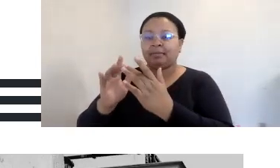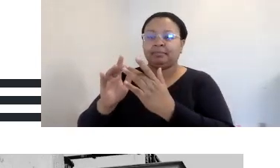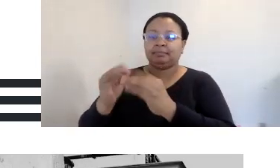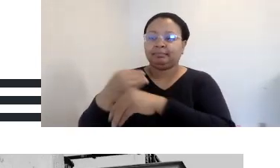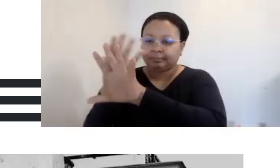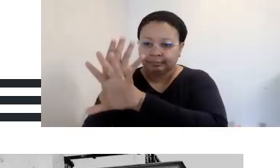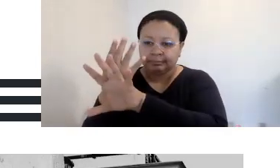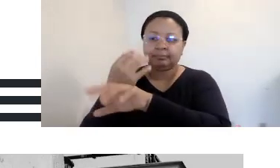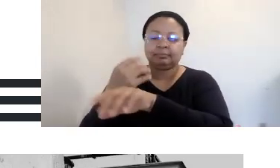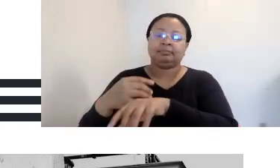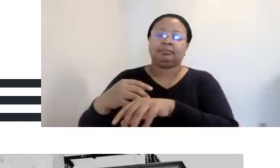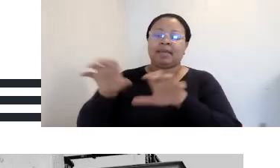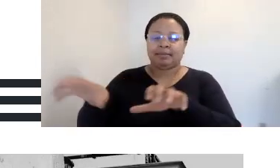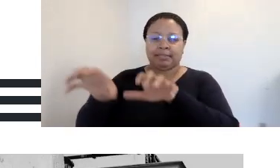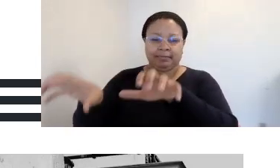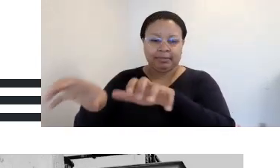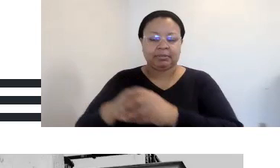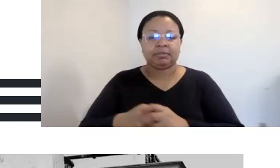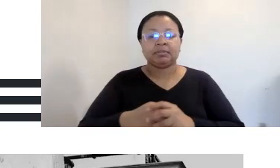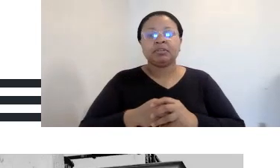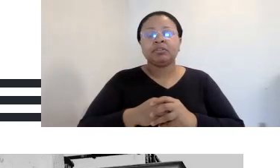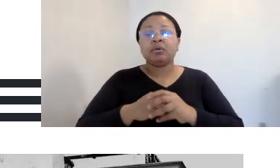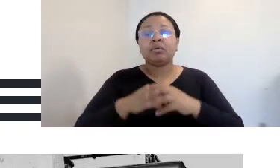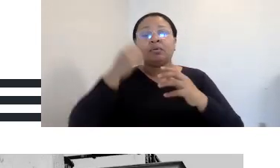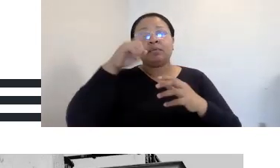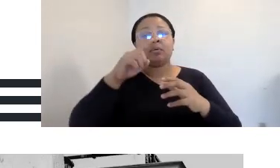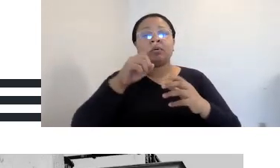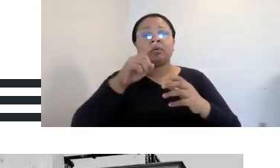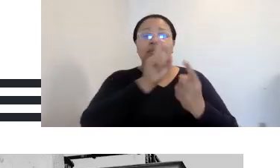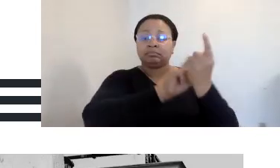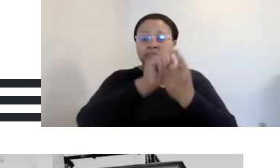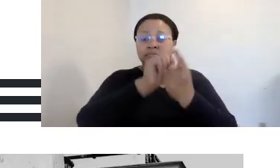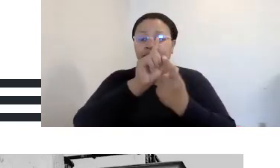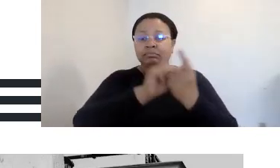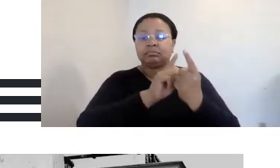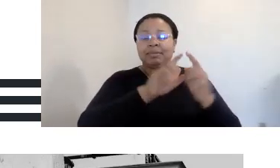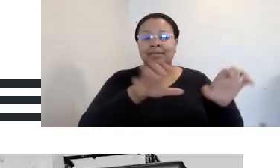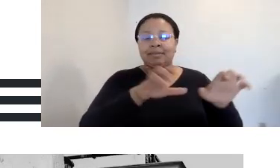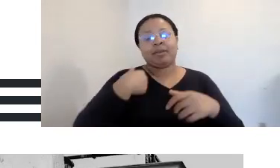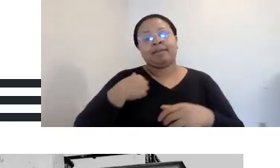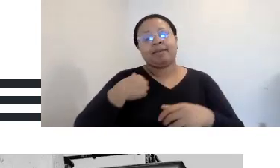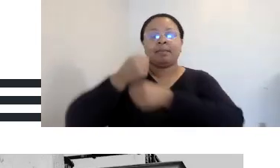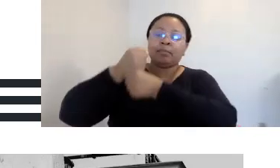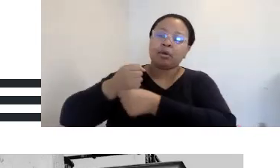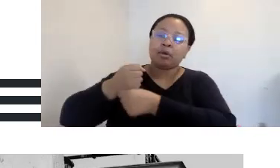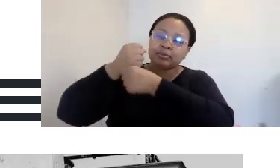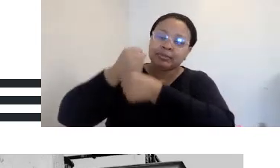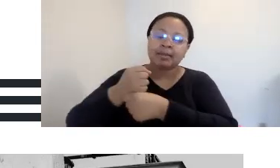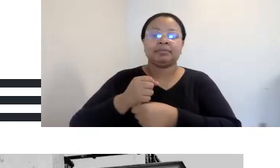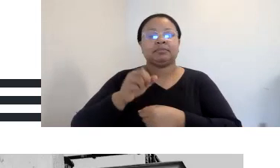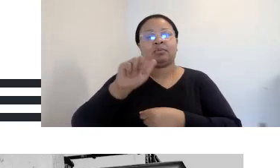activities. So regarding in-person activities, we have protests and rallies. So these are the things that